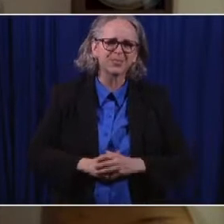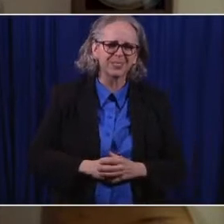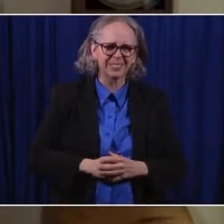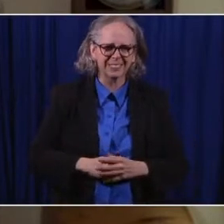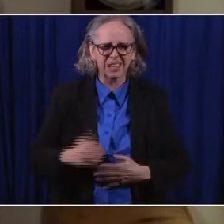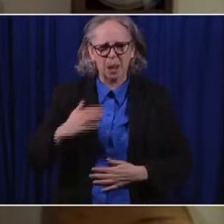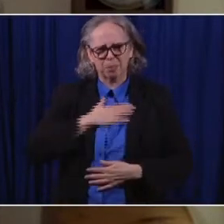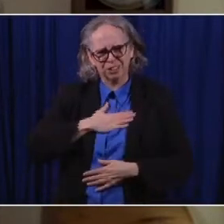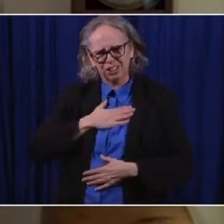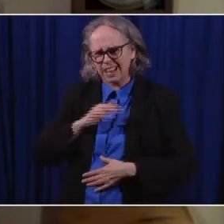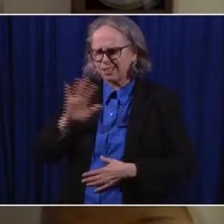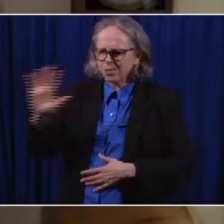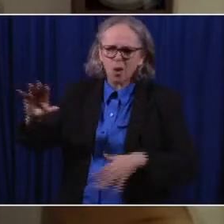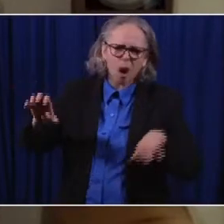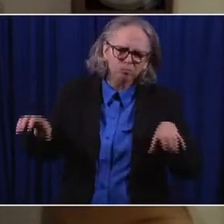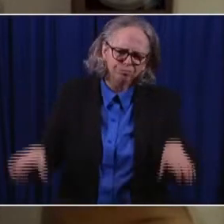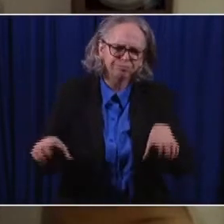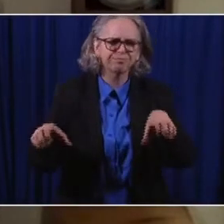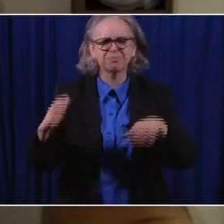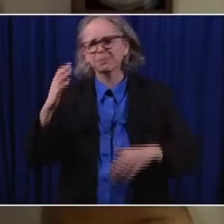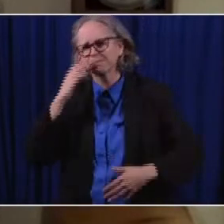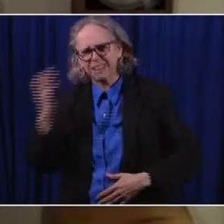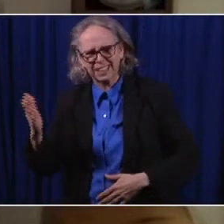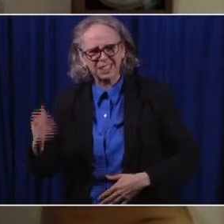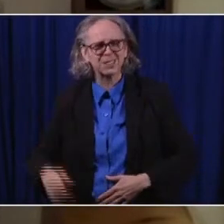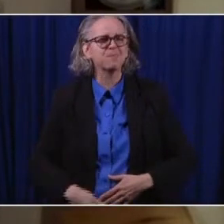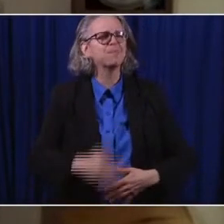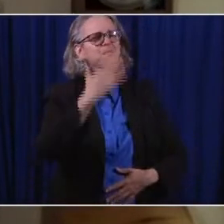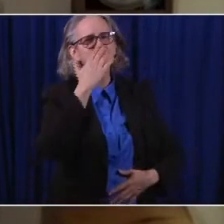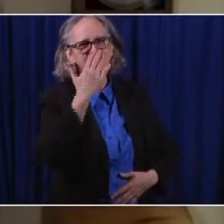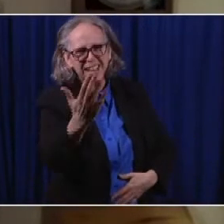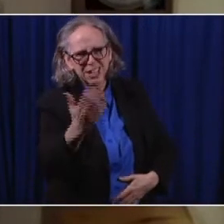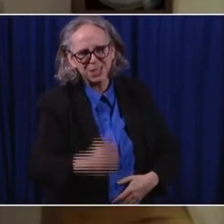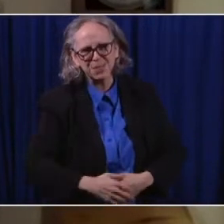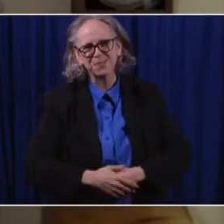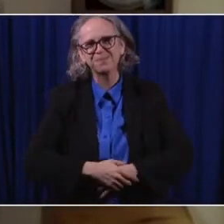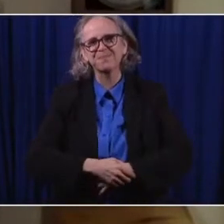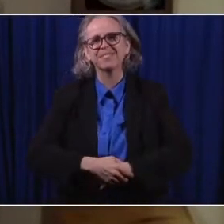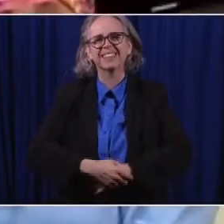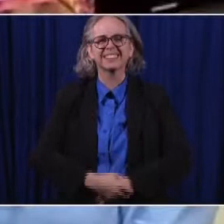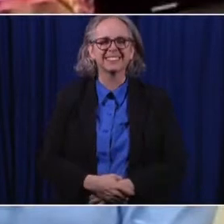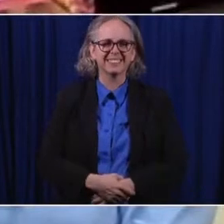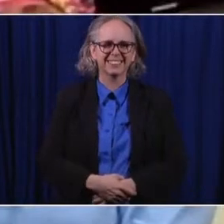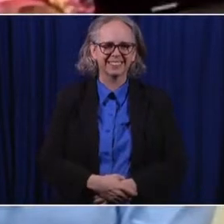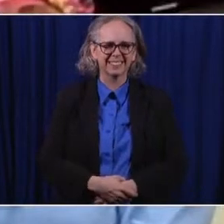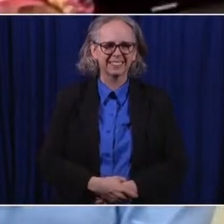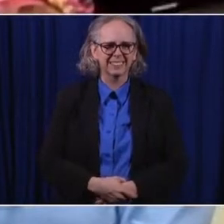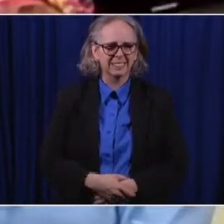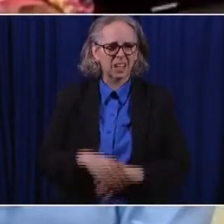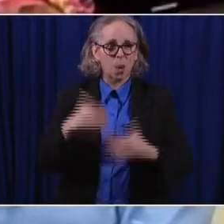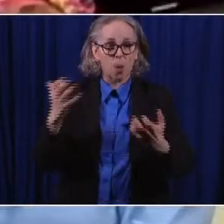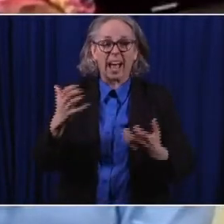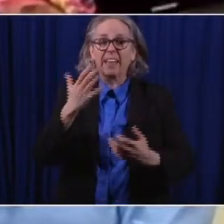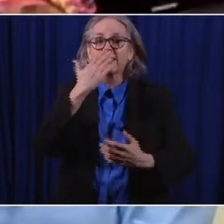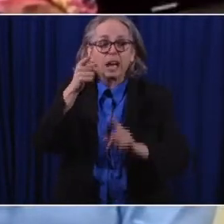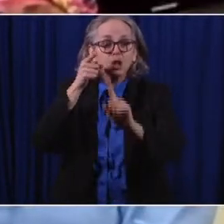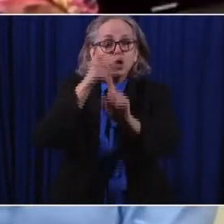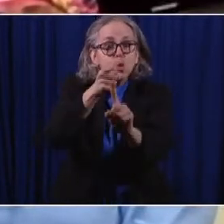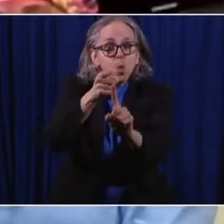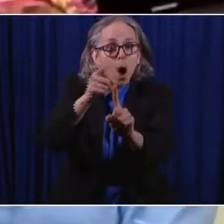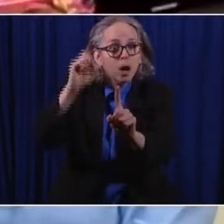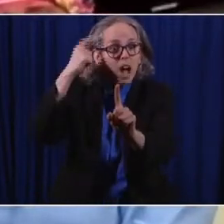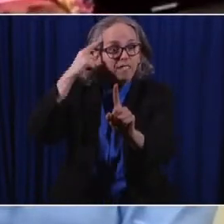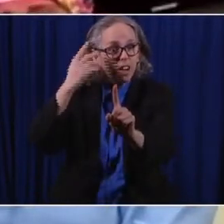do every day. Thank you. Thank you. Thank you. And I want to thank you for your leadership in this